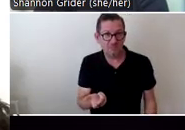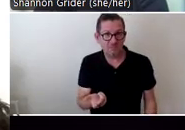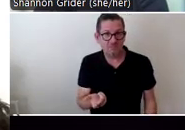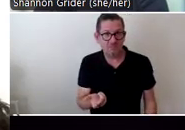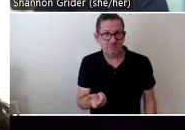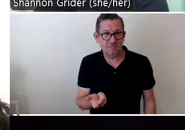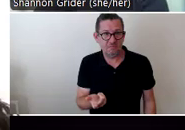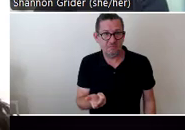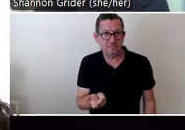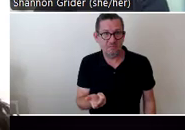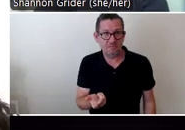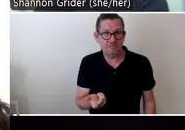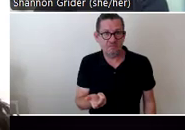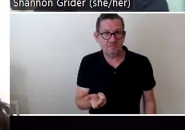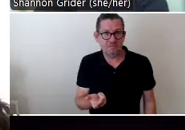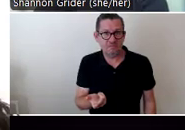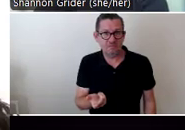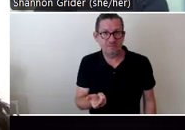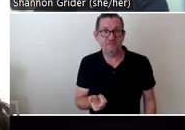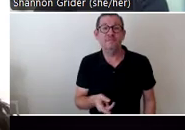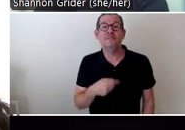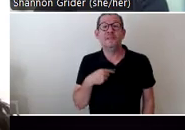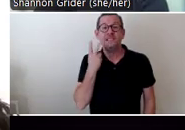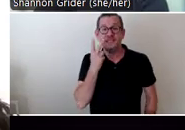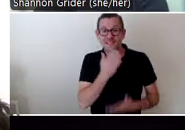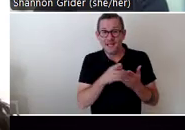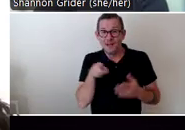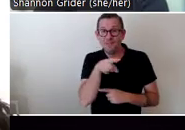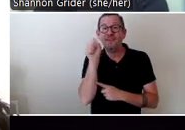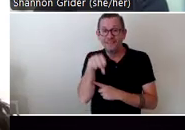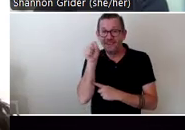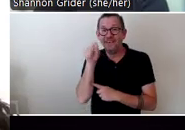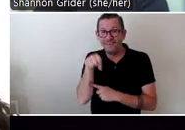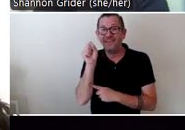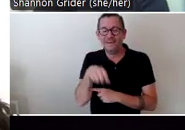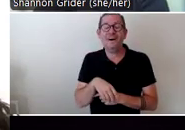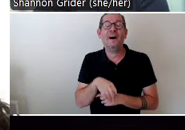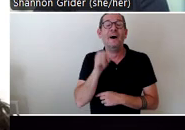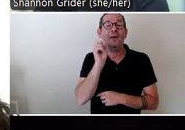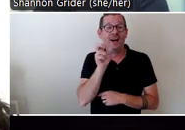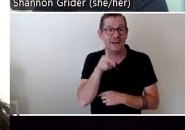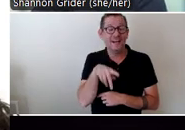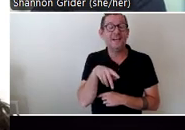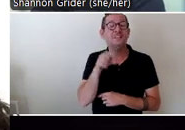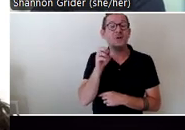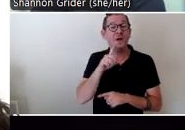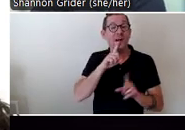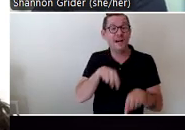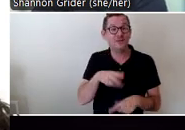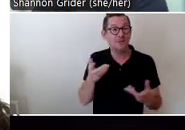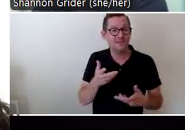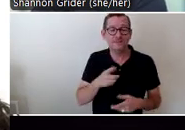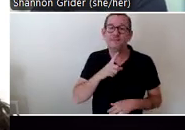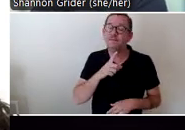the red lipstick at the bottom left. Do you think that would be easy to read with the red? I see some of the head nods going.